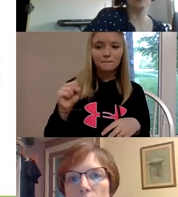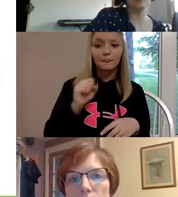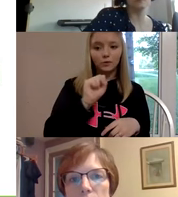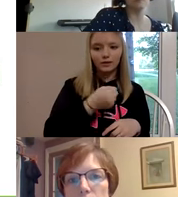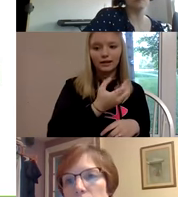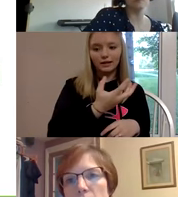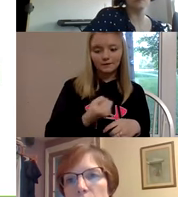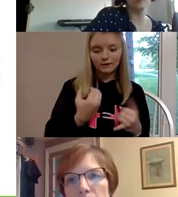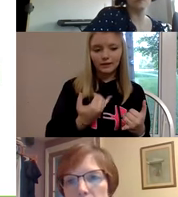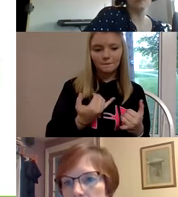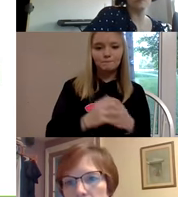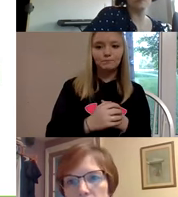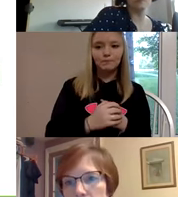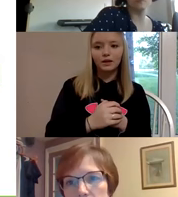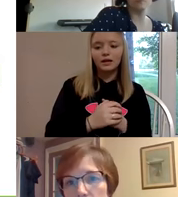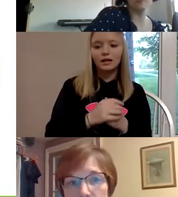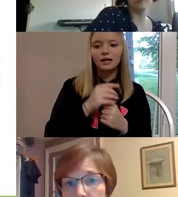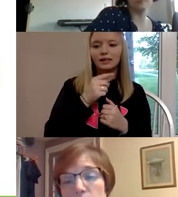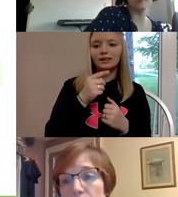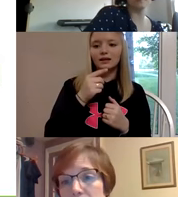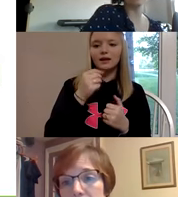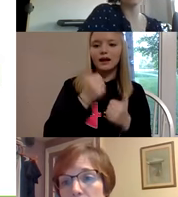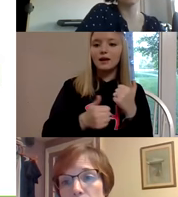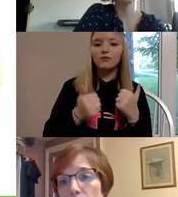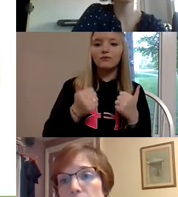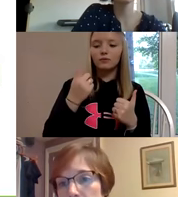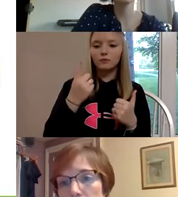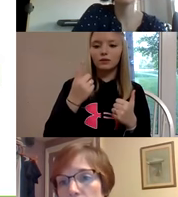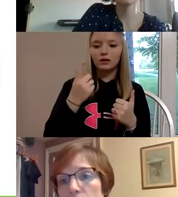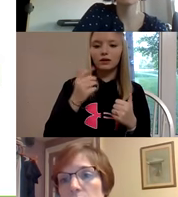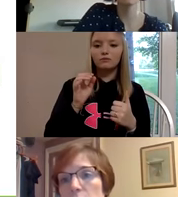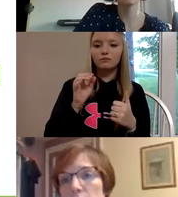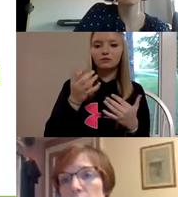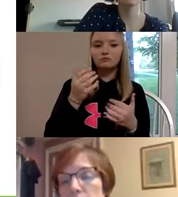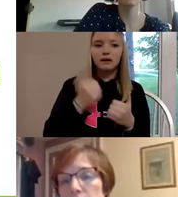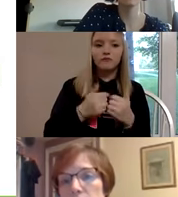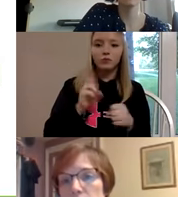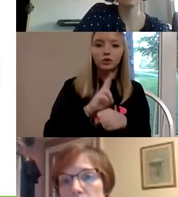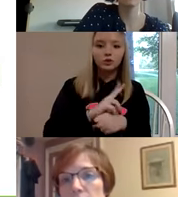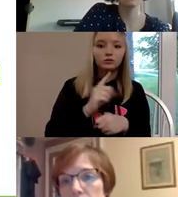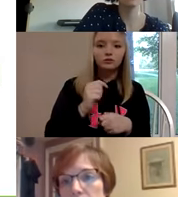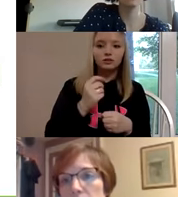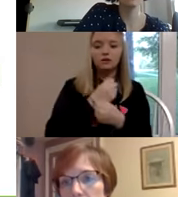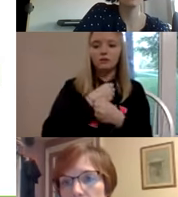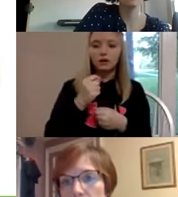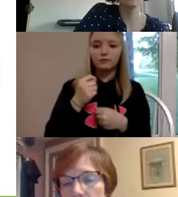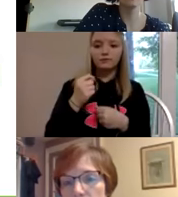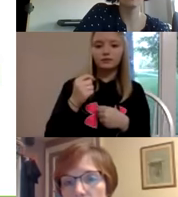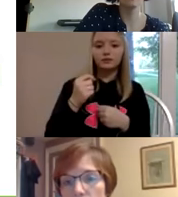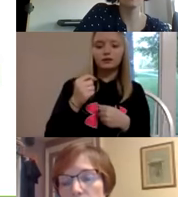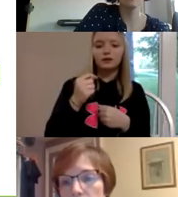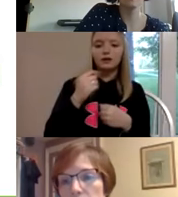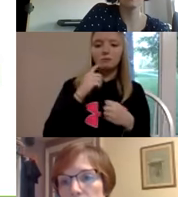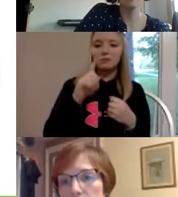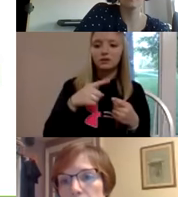were everybody, it was just a staple. Everybody used it. And then in the 1930s, they